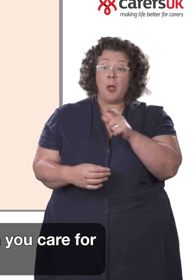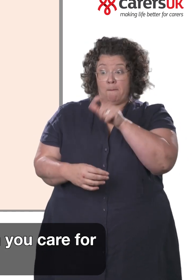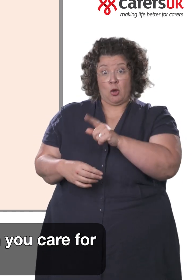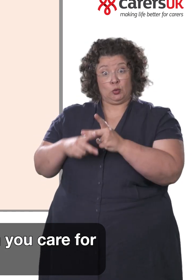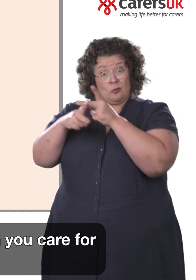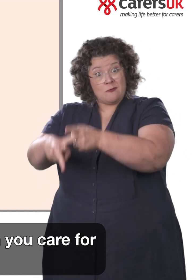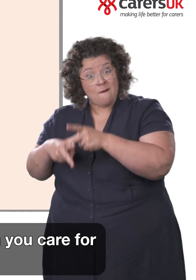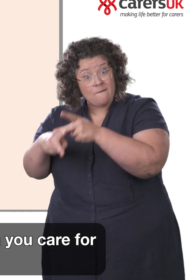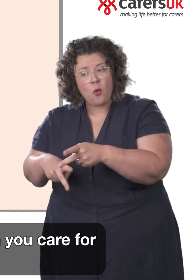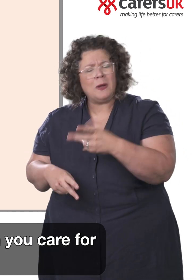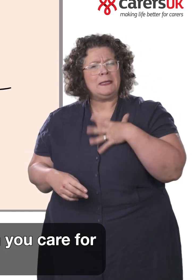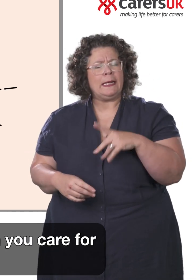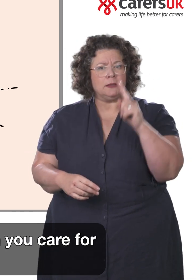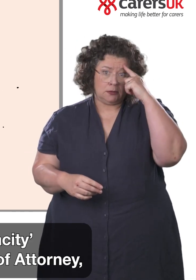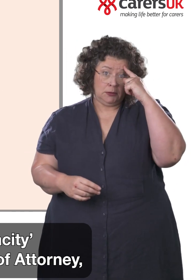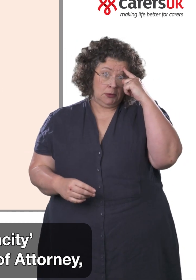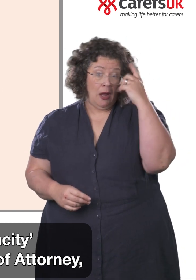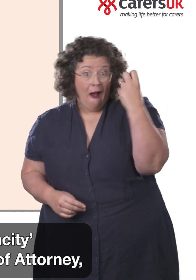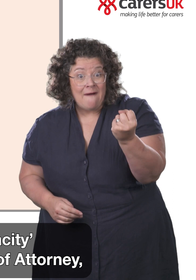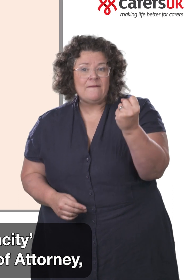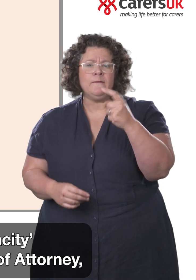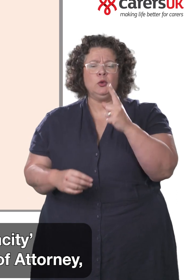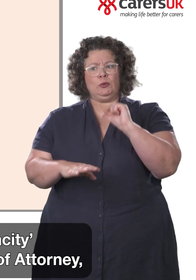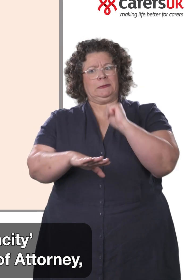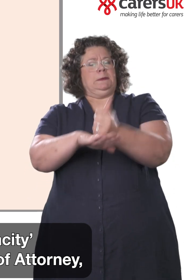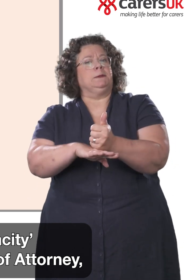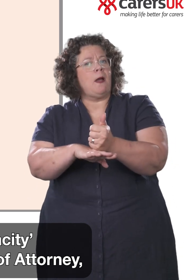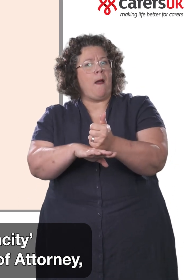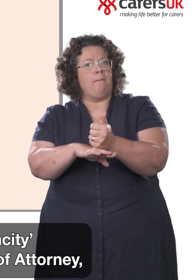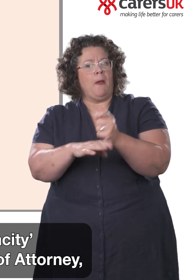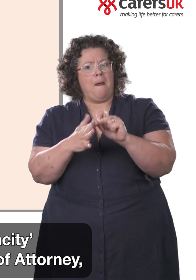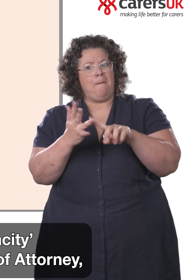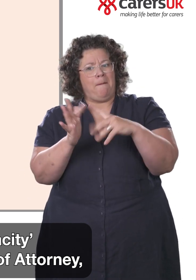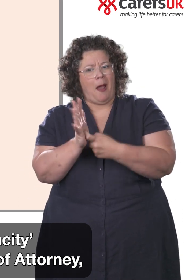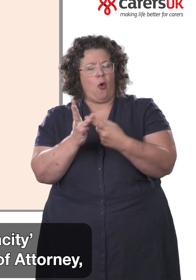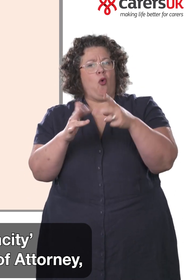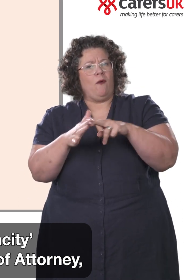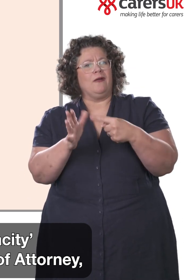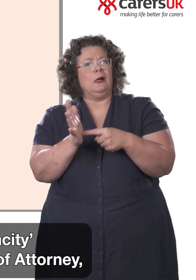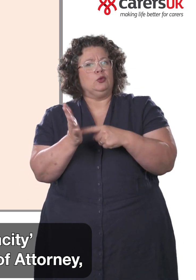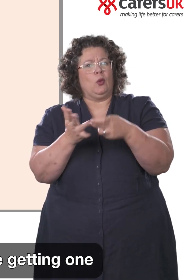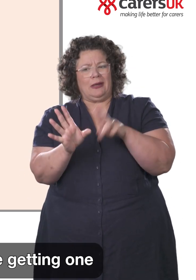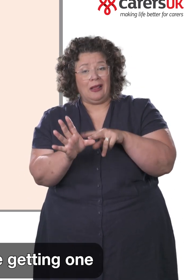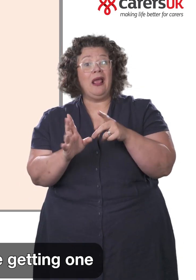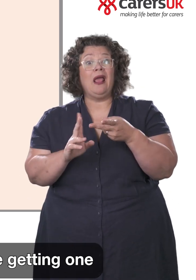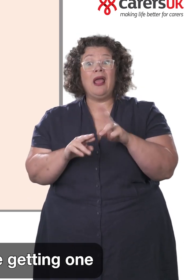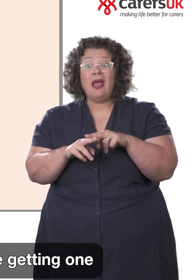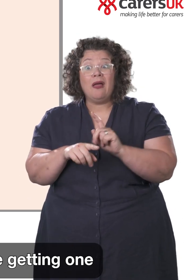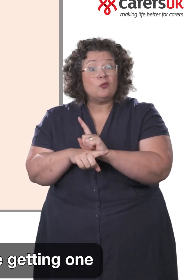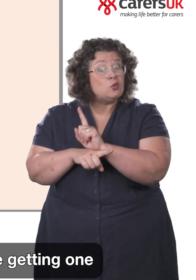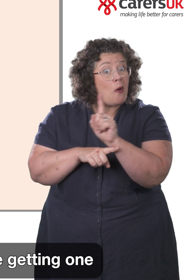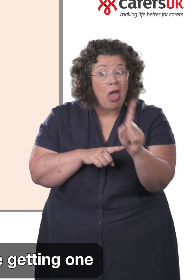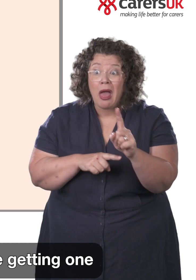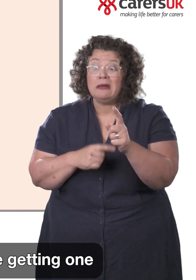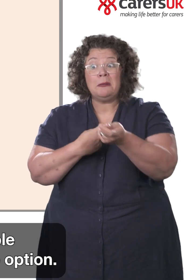Keep in mind that the person you care for needs to have mental capacity in order to set up a power of attorney. So there are instances